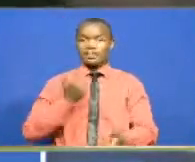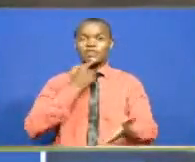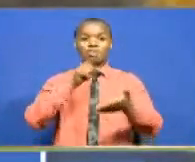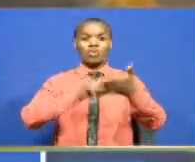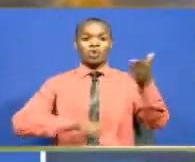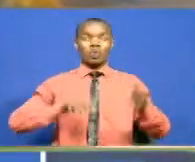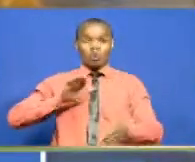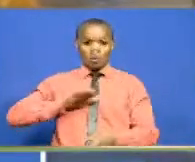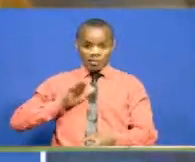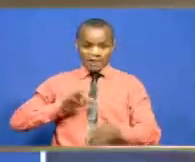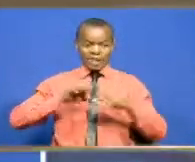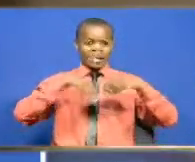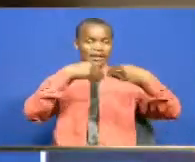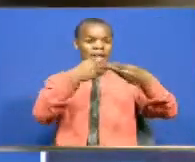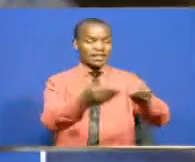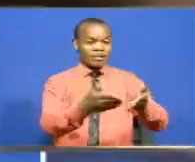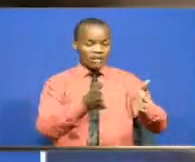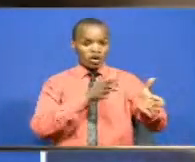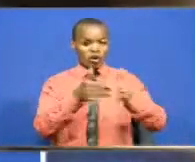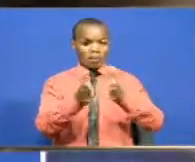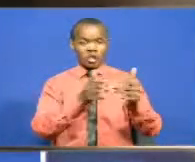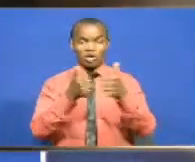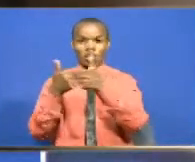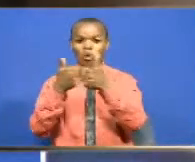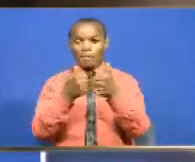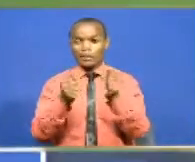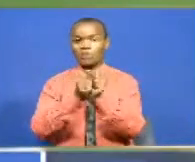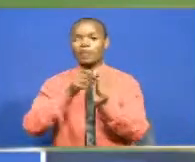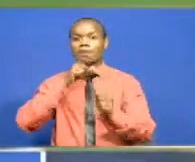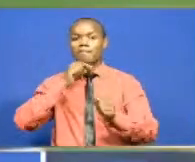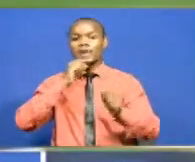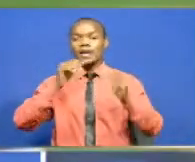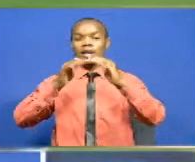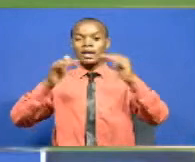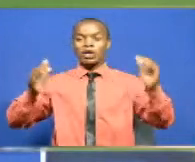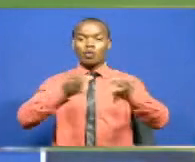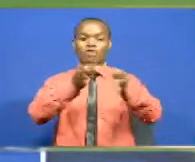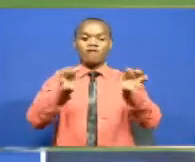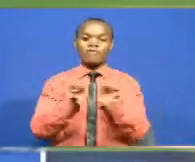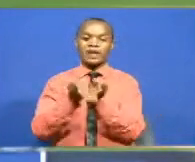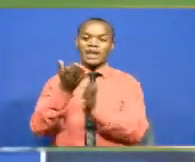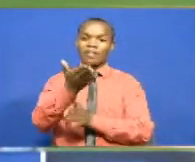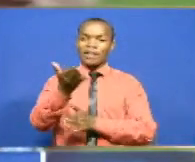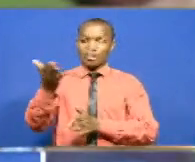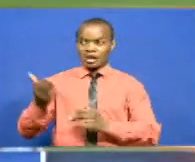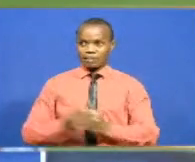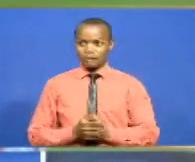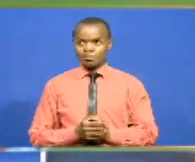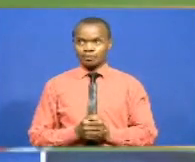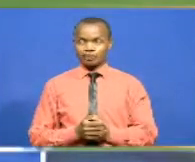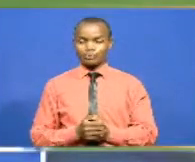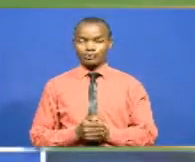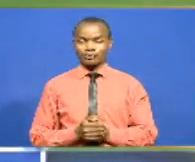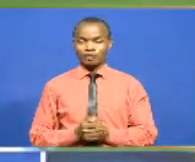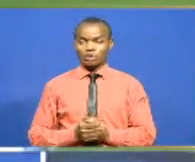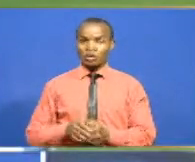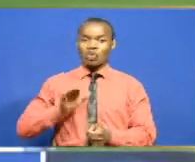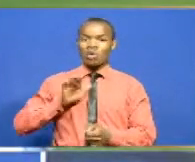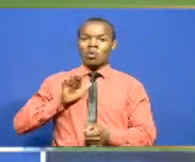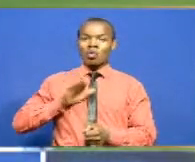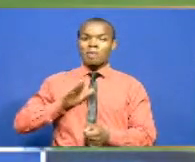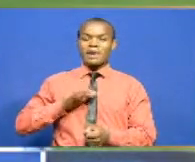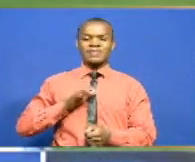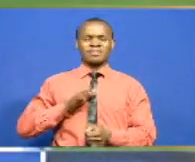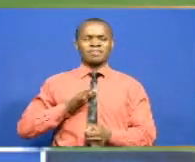should be given a chance to compete with their male colleagues on a level field. There's a misconception that women cannot fight it on their